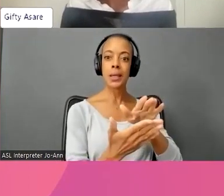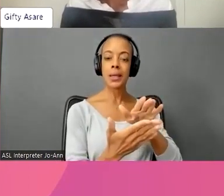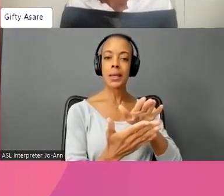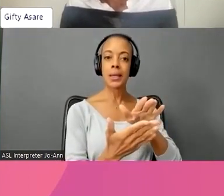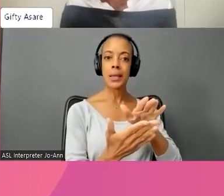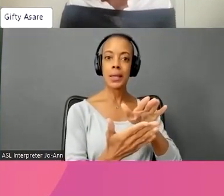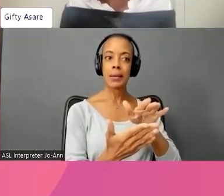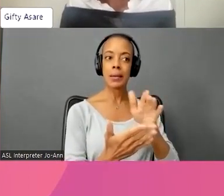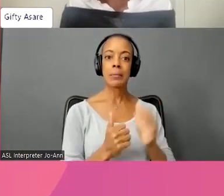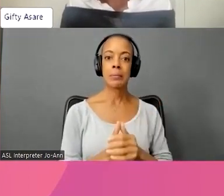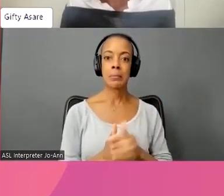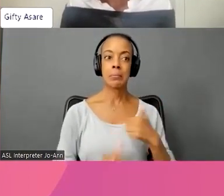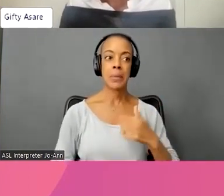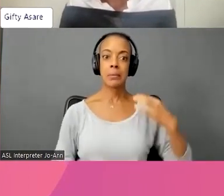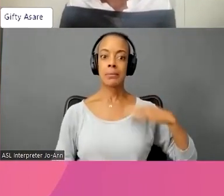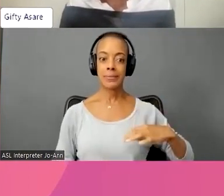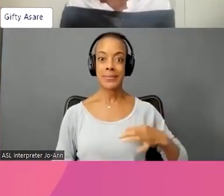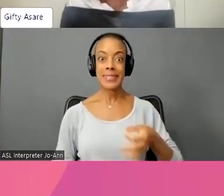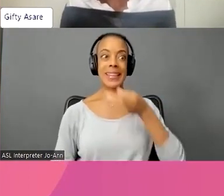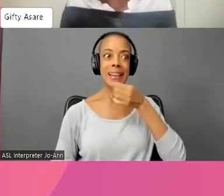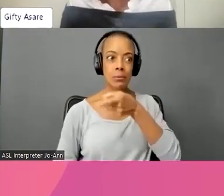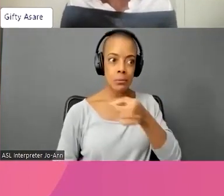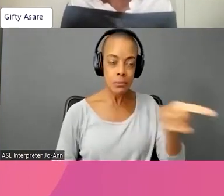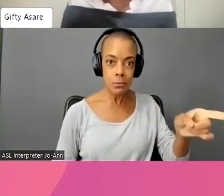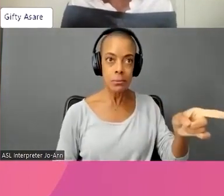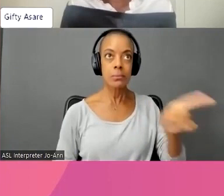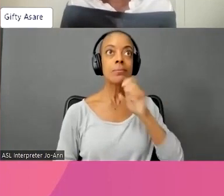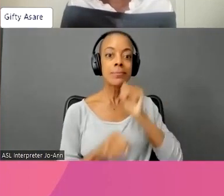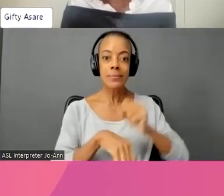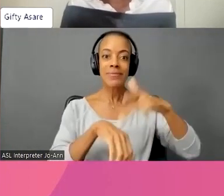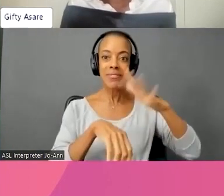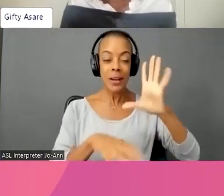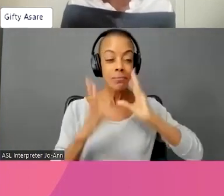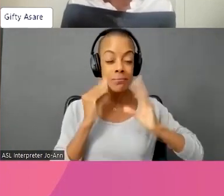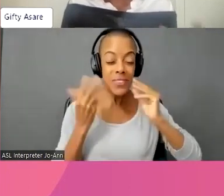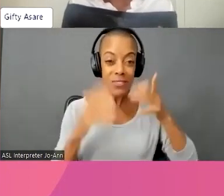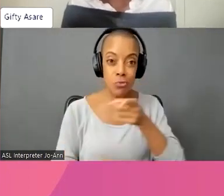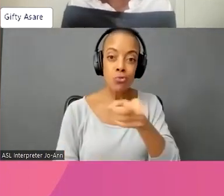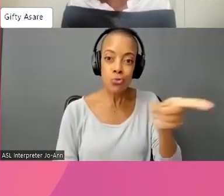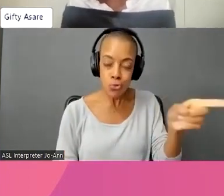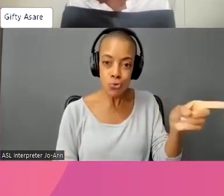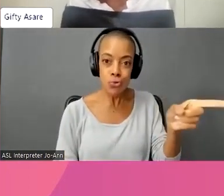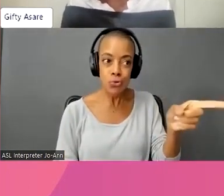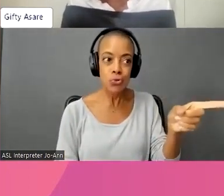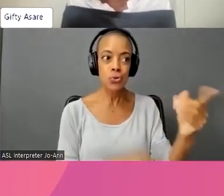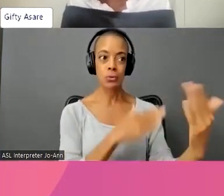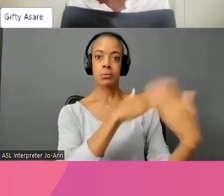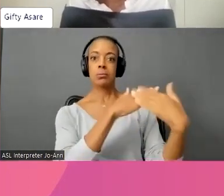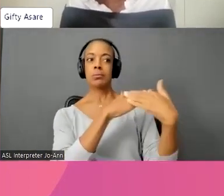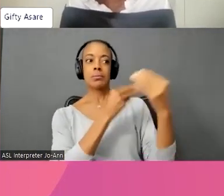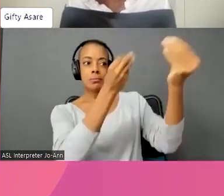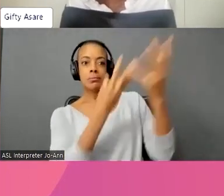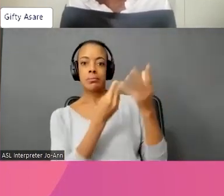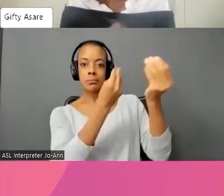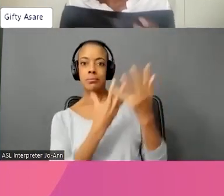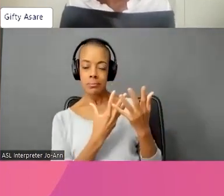have the experts, those that have actually lived their situation and the experience, kind of inform research and how it's going